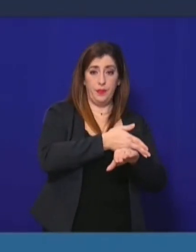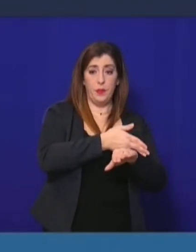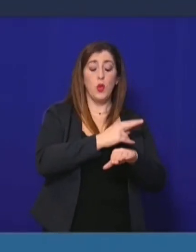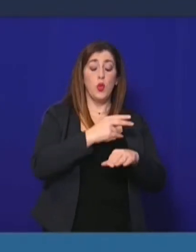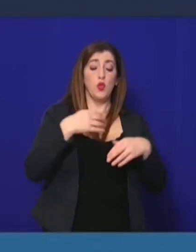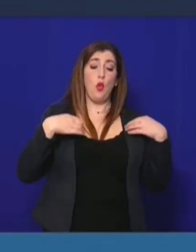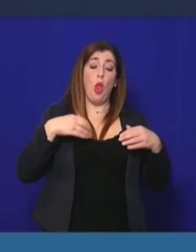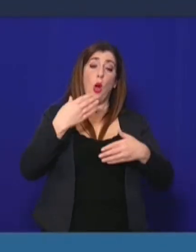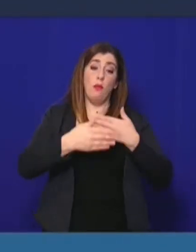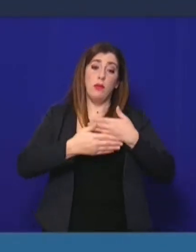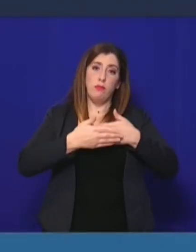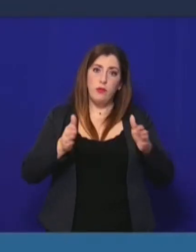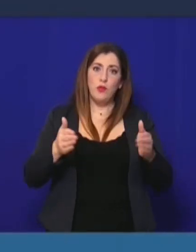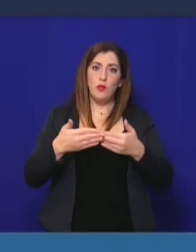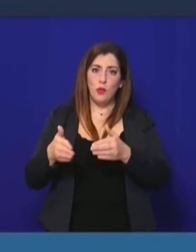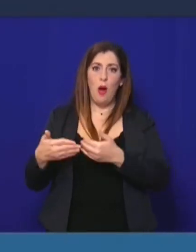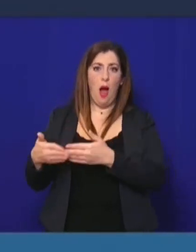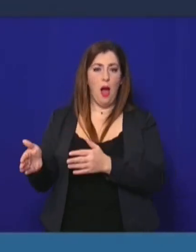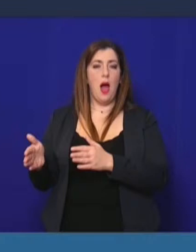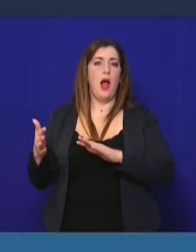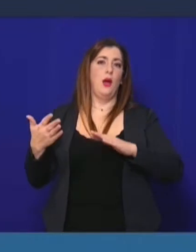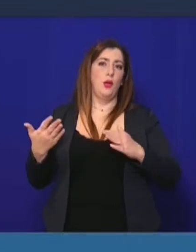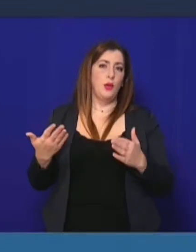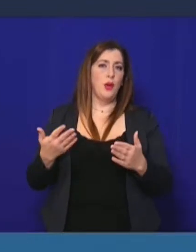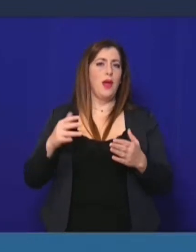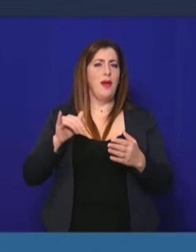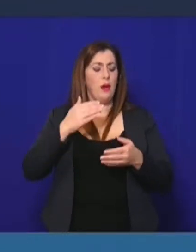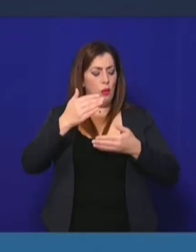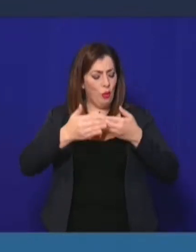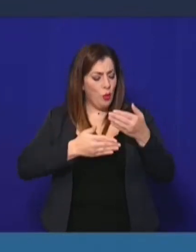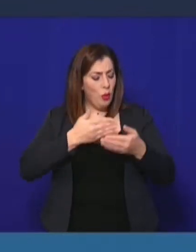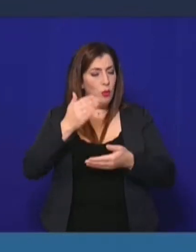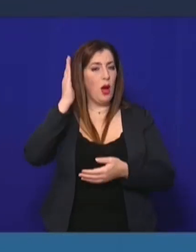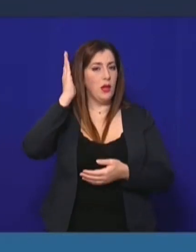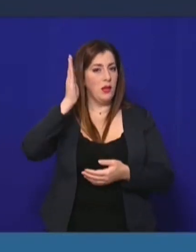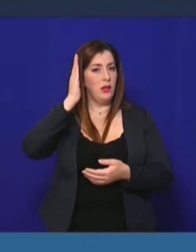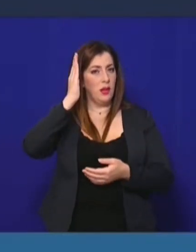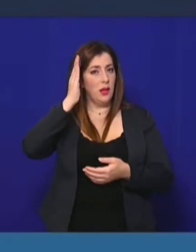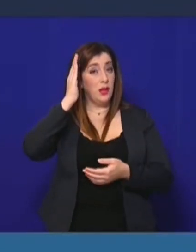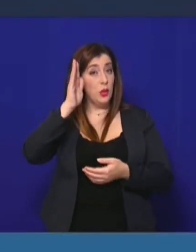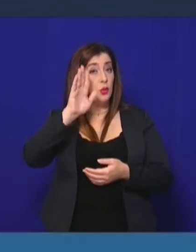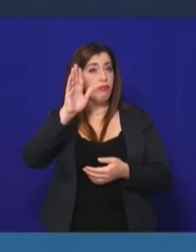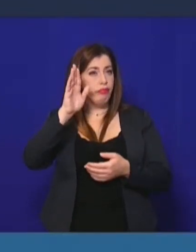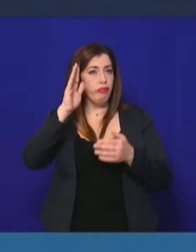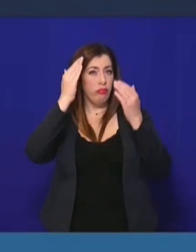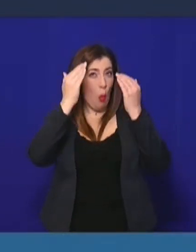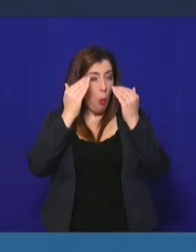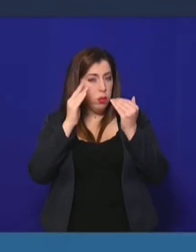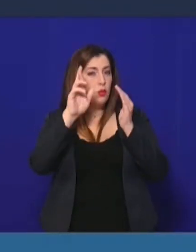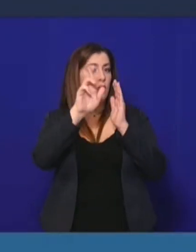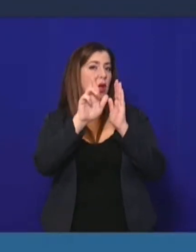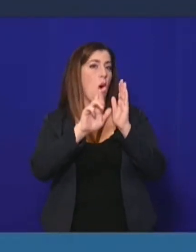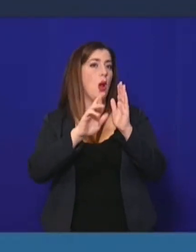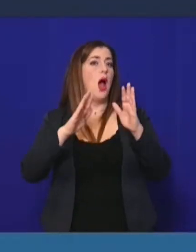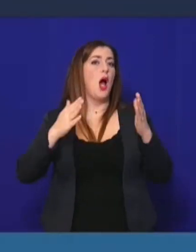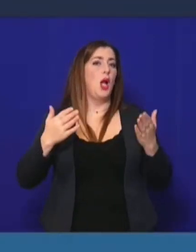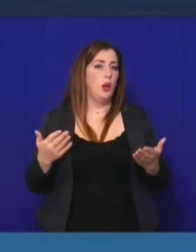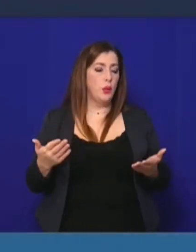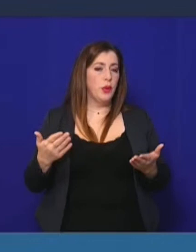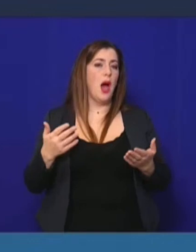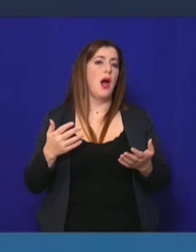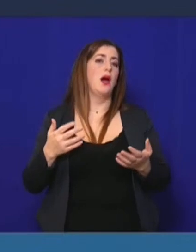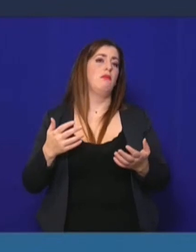każijiet sostanzjali fil-komunità, jekk aħna nibqgħu għaddejjin bil-mezzi ta' prevenzjoni li diġà kellna hemmhekk nkun nistgħu nistennew